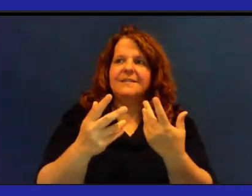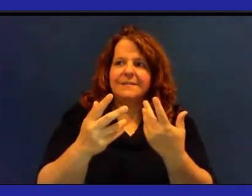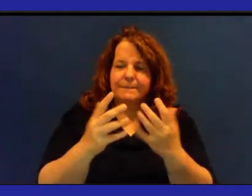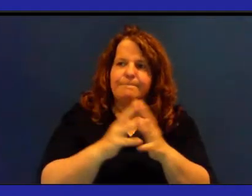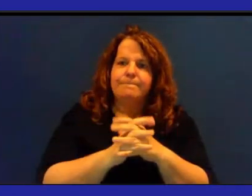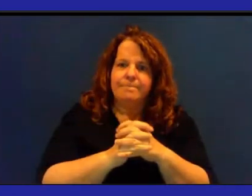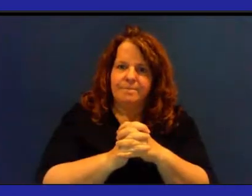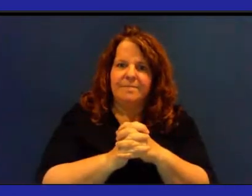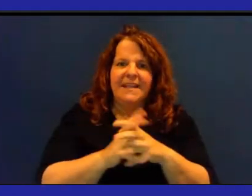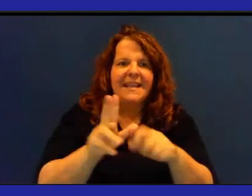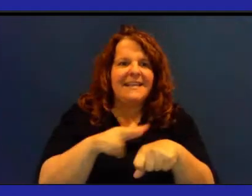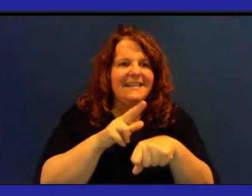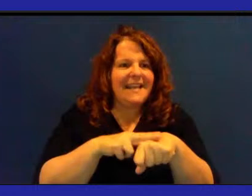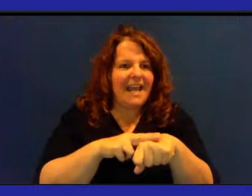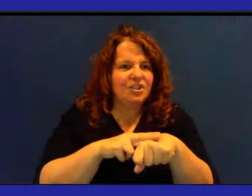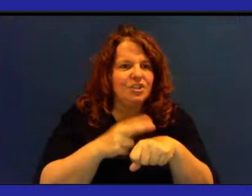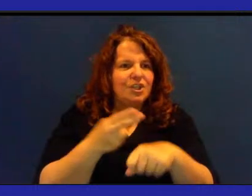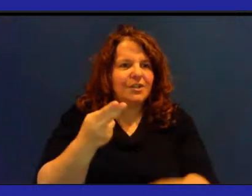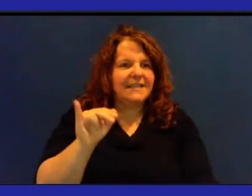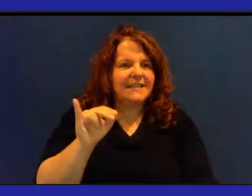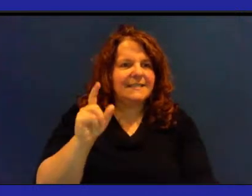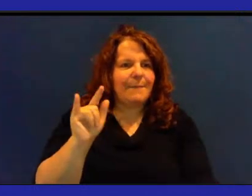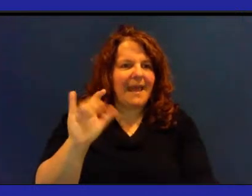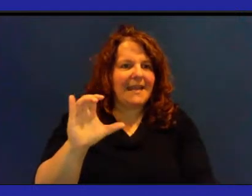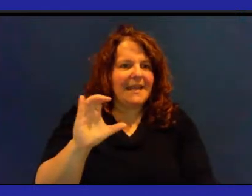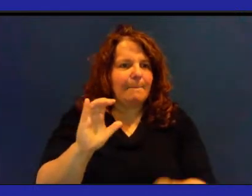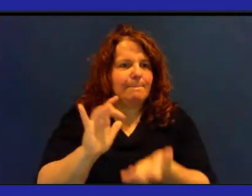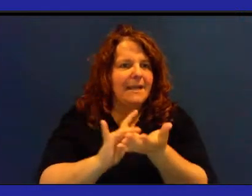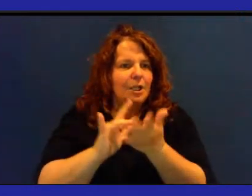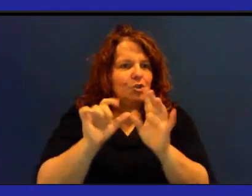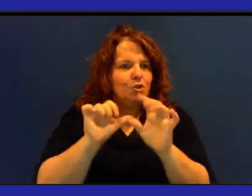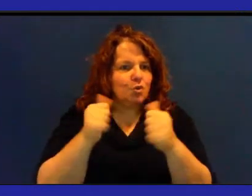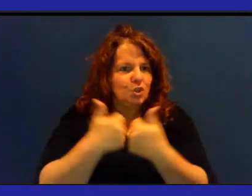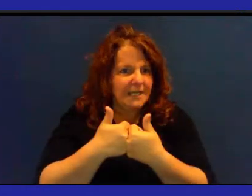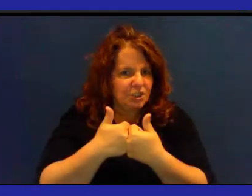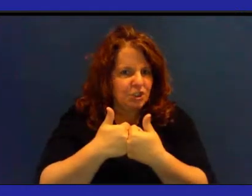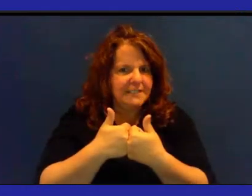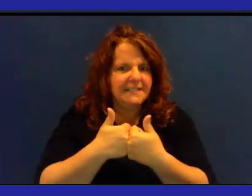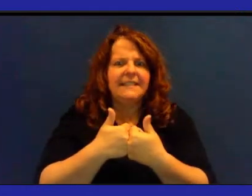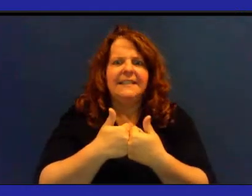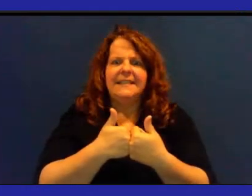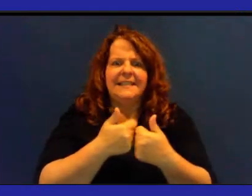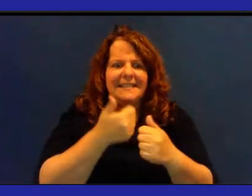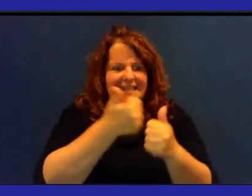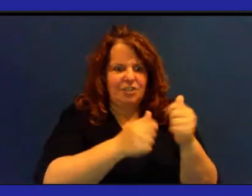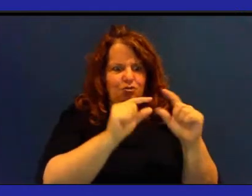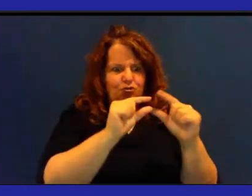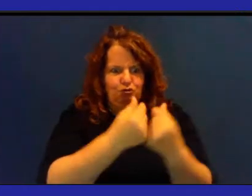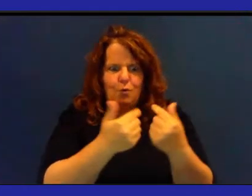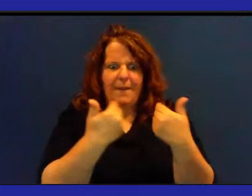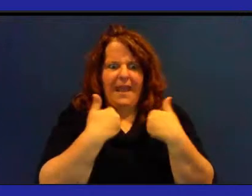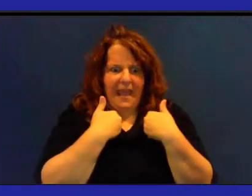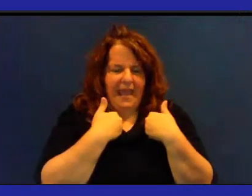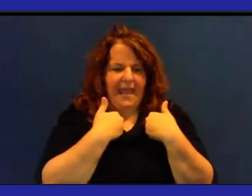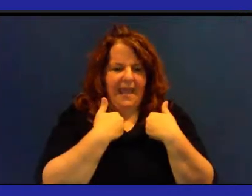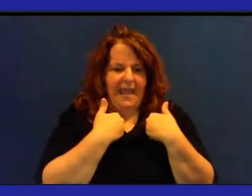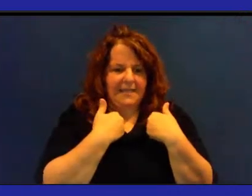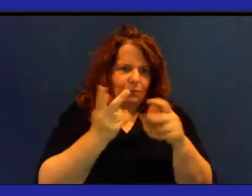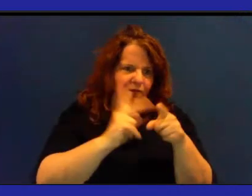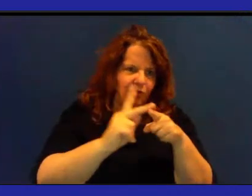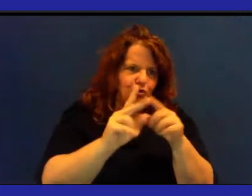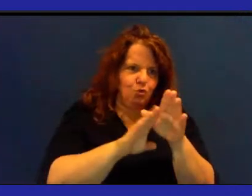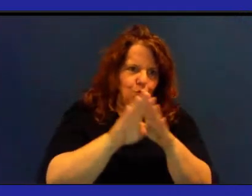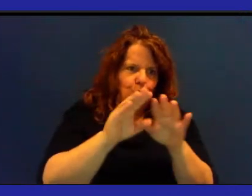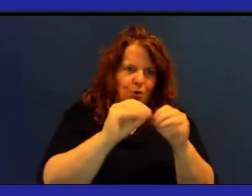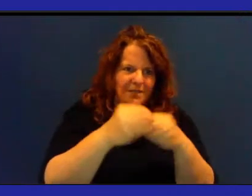National Hispanic Medical Association and so on, for each group has one that they have